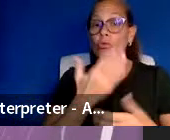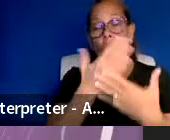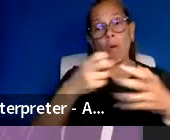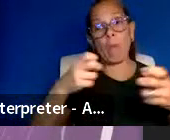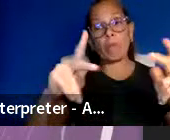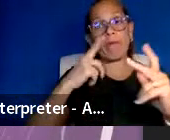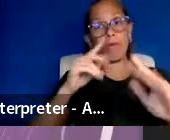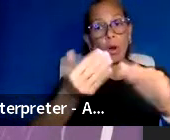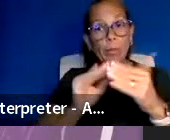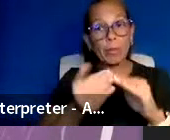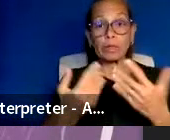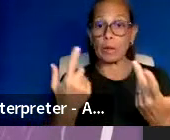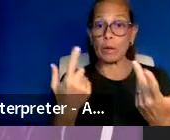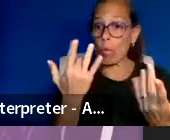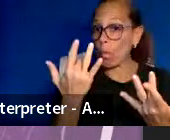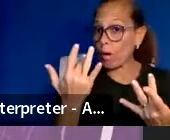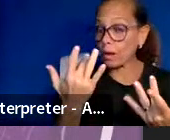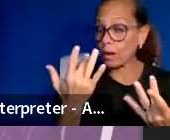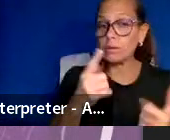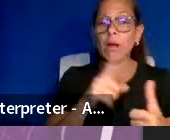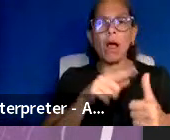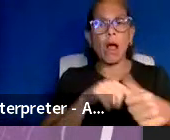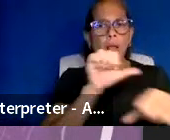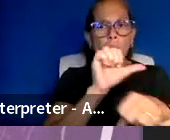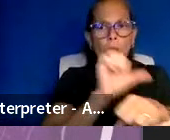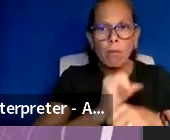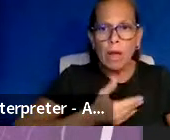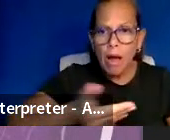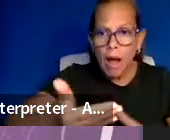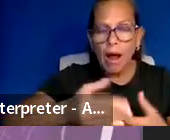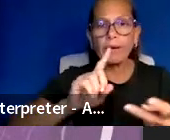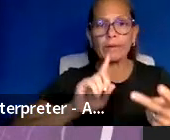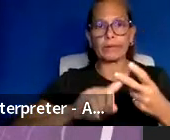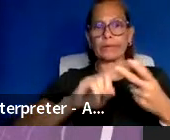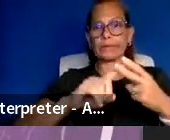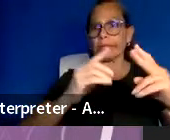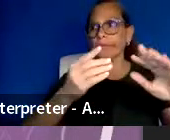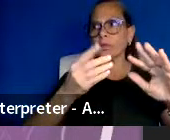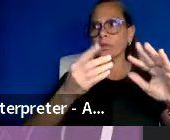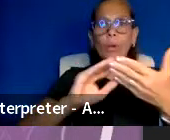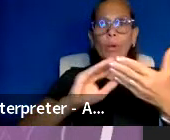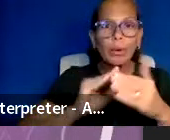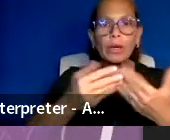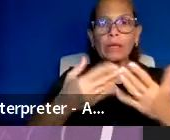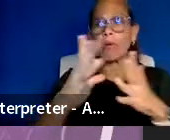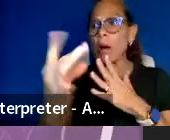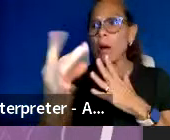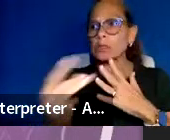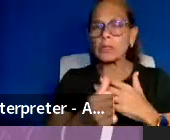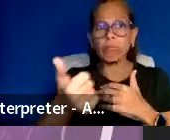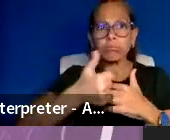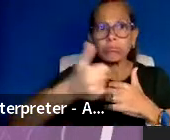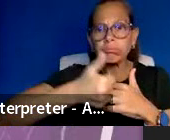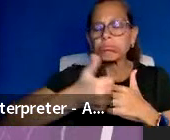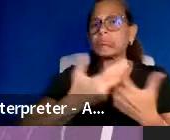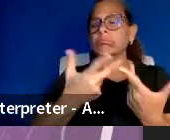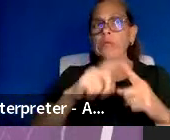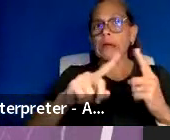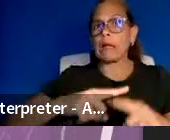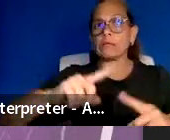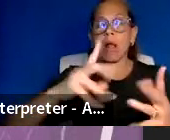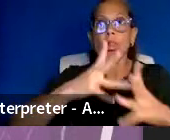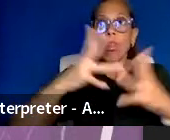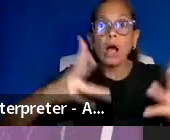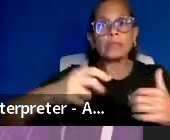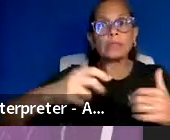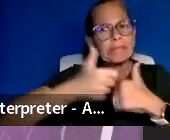We could potentially employ thousands of Bronxites locally and have a new commuting option that could significantly decrease a lot of our